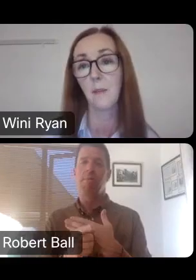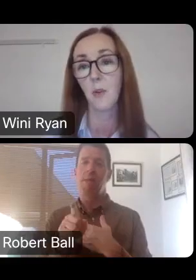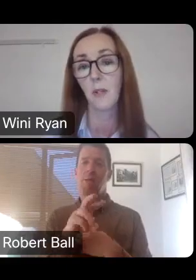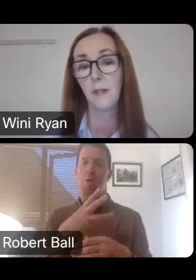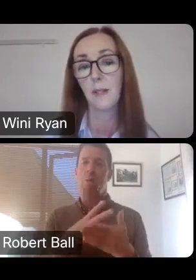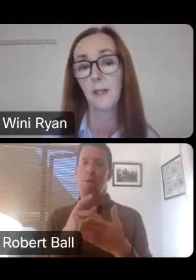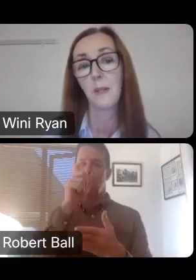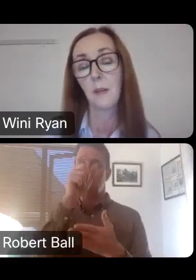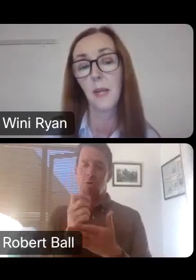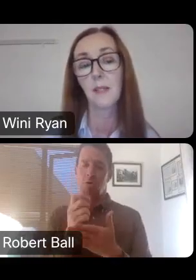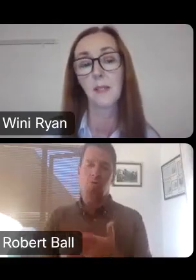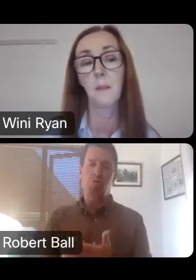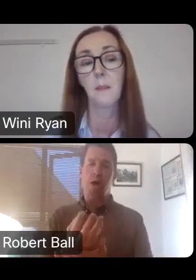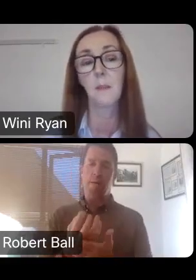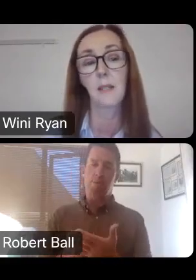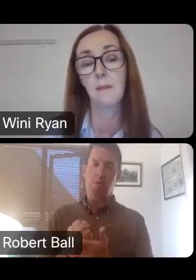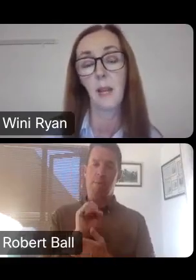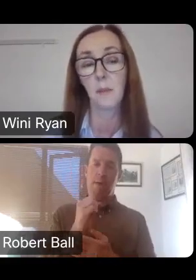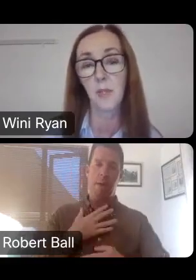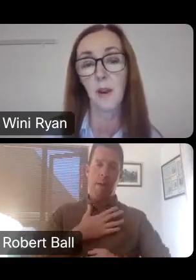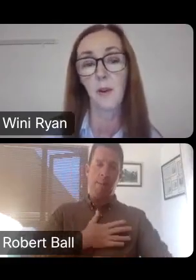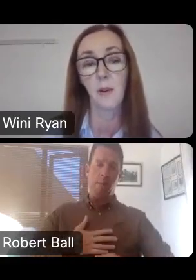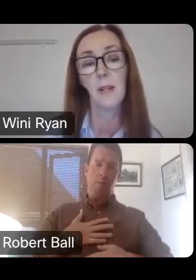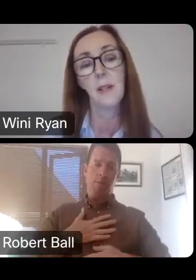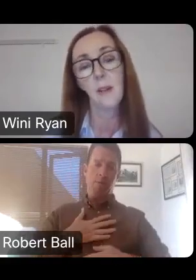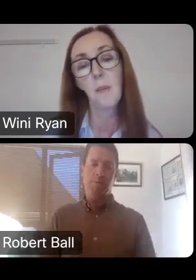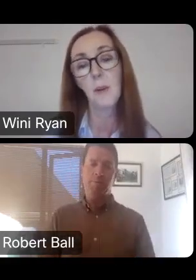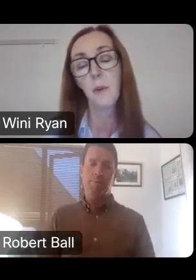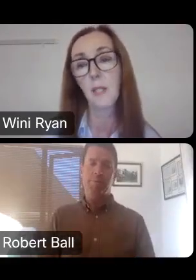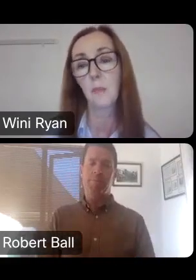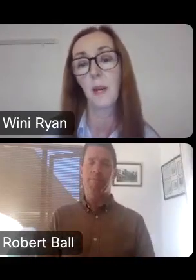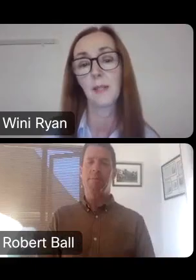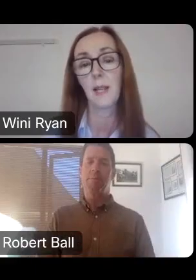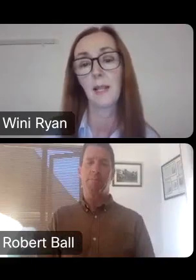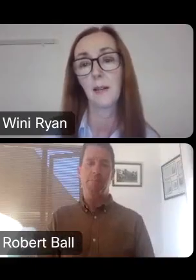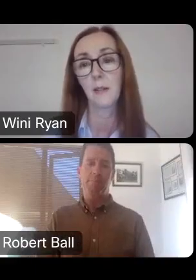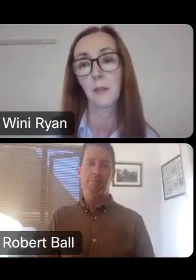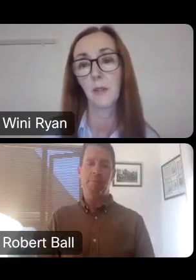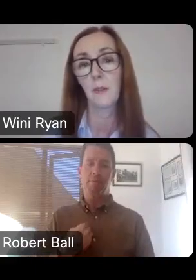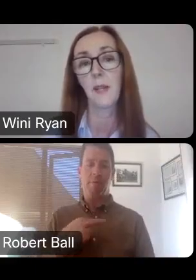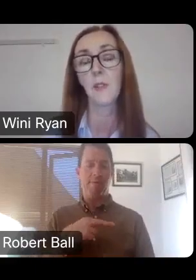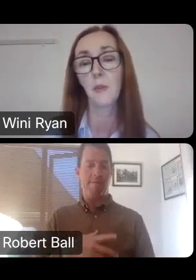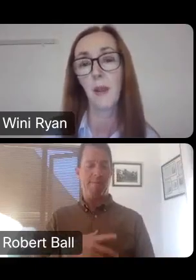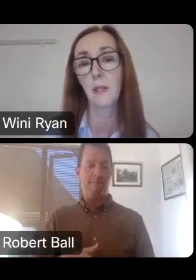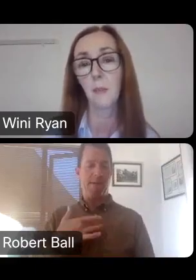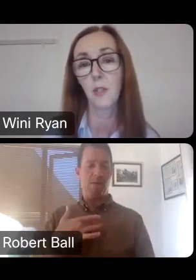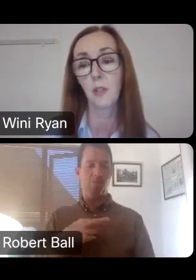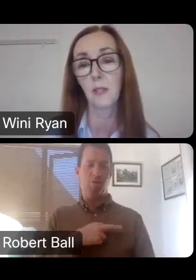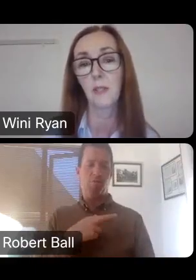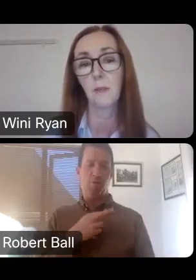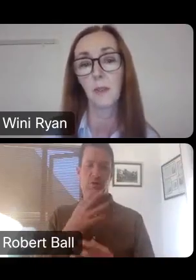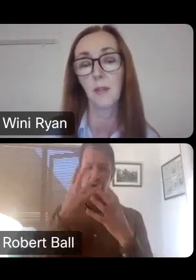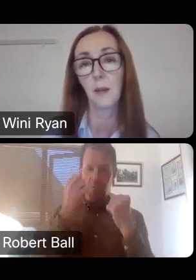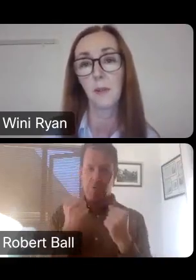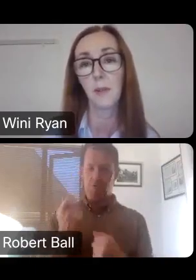their emotion. But they might say something like, now I'm scared, or I've been really depressed lately, or so on. So that's a direct opportunity